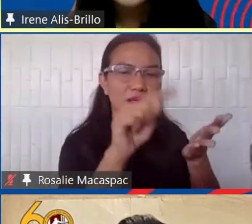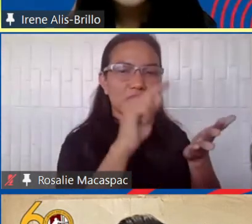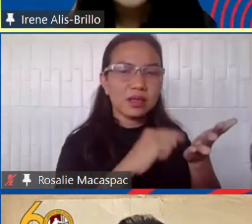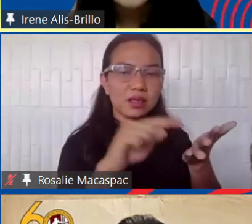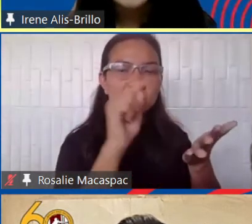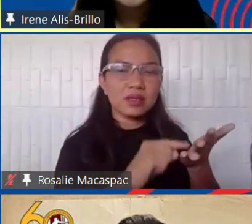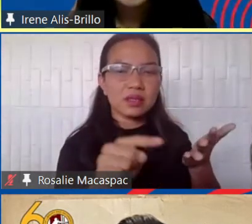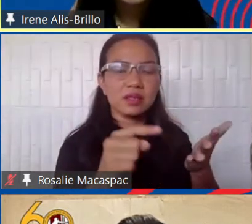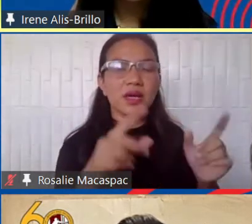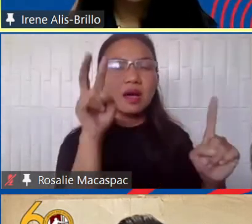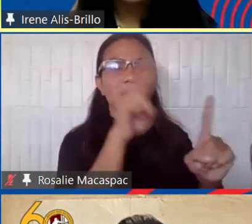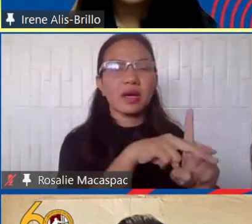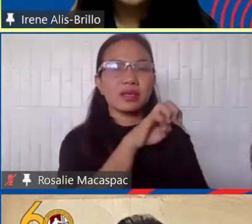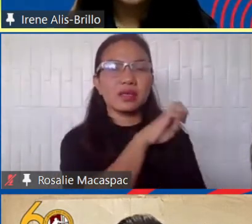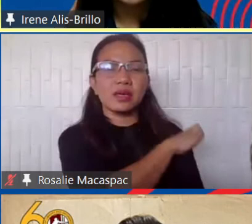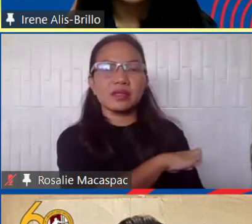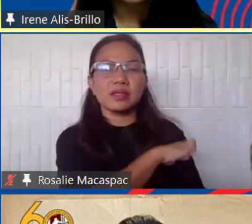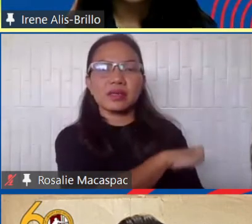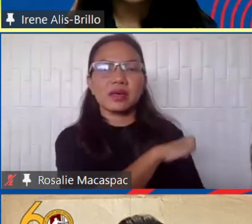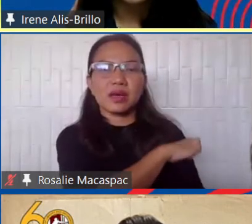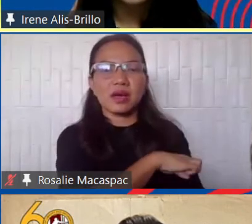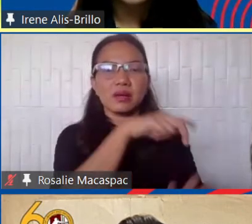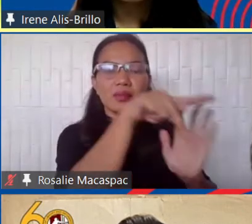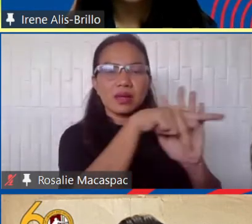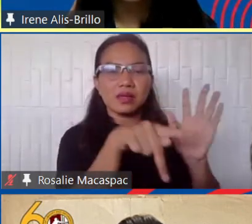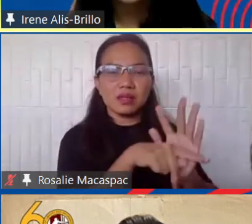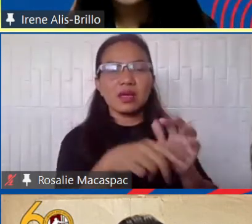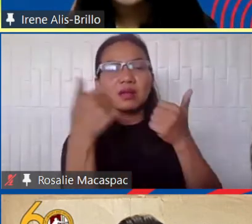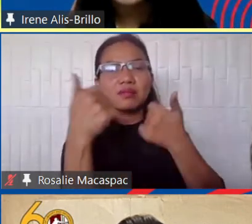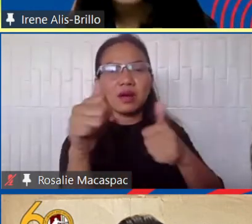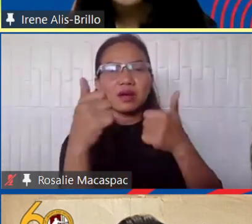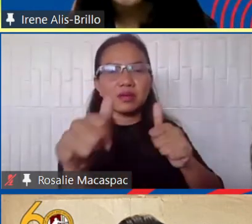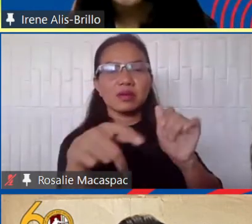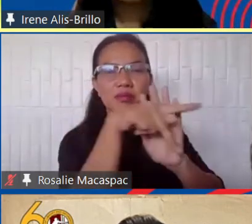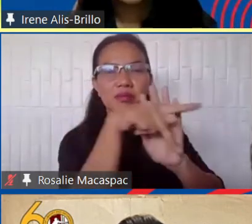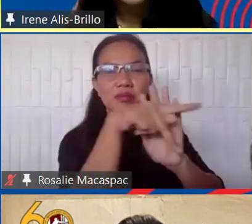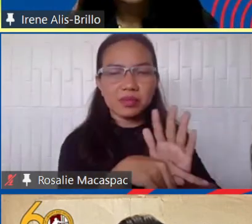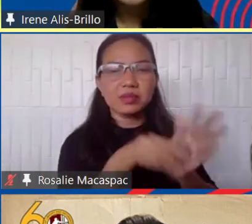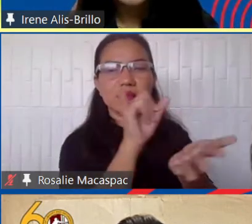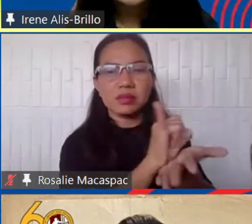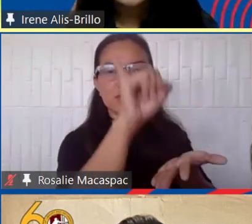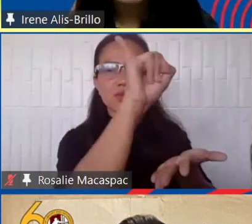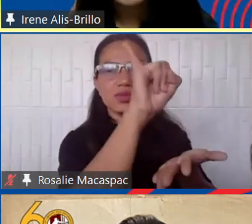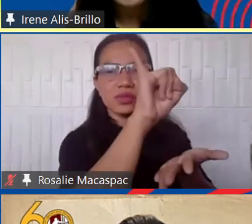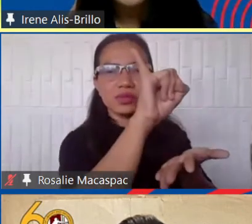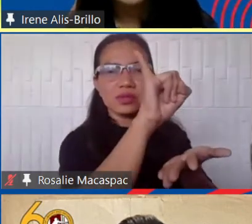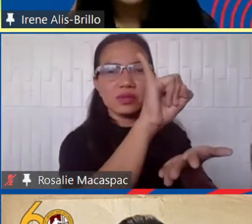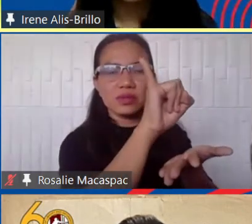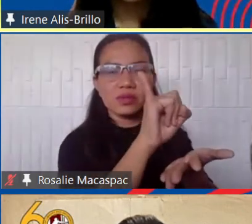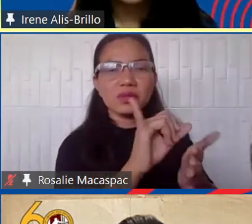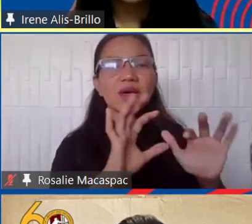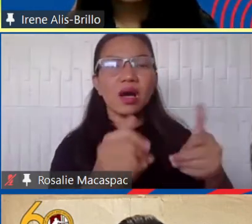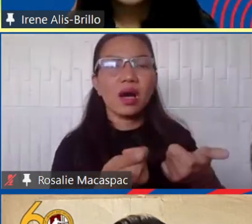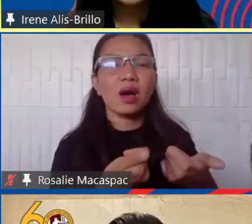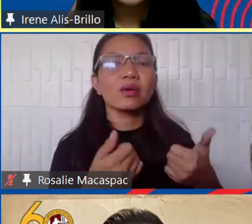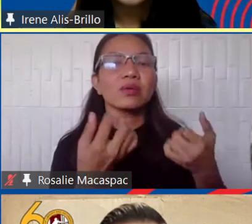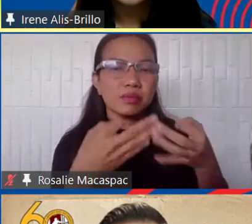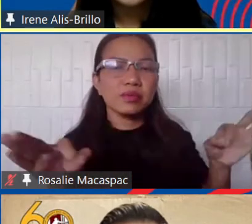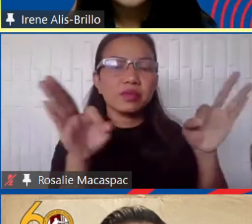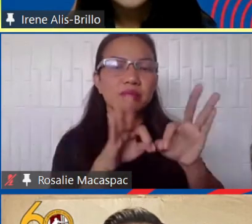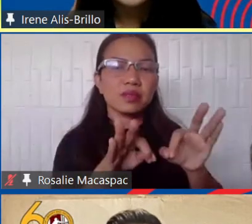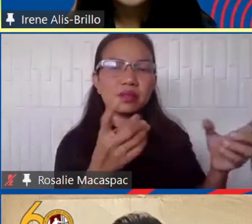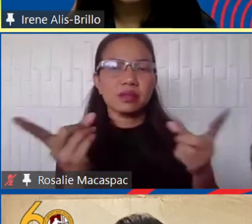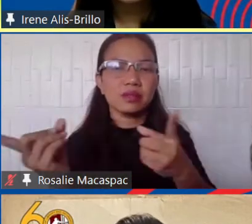ethical standards, also abiding the policies of an institution? Why is it important to do data